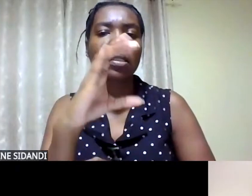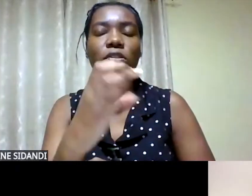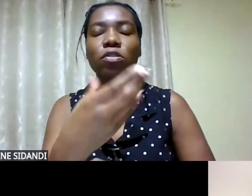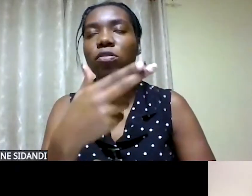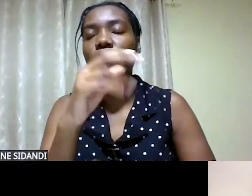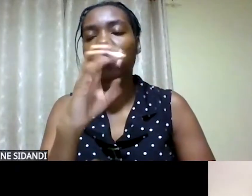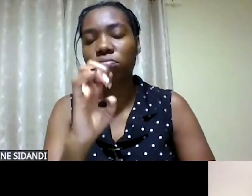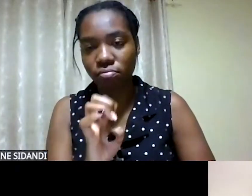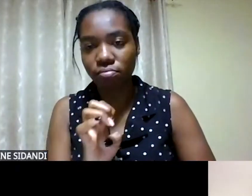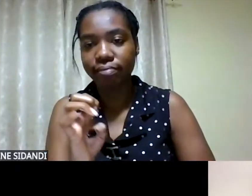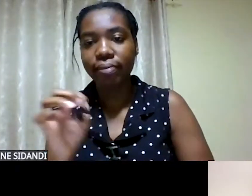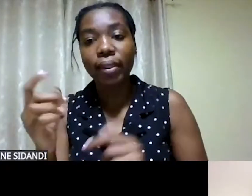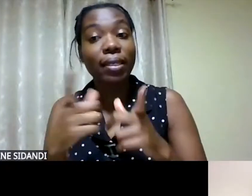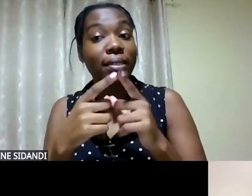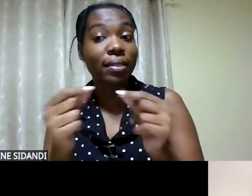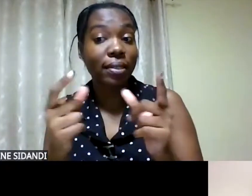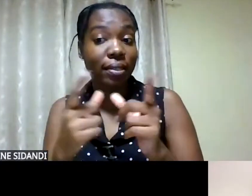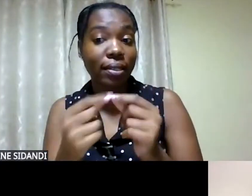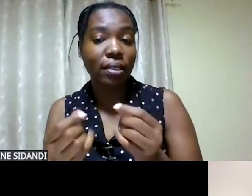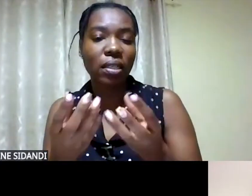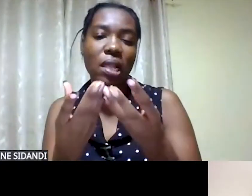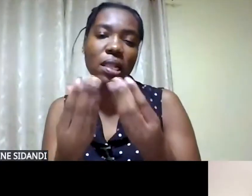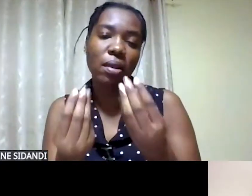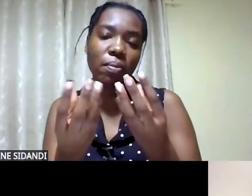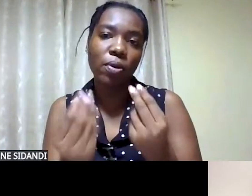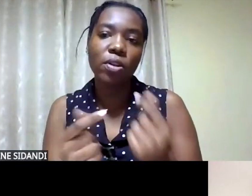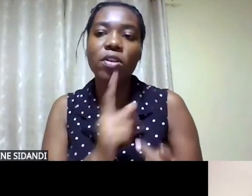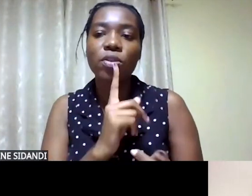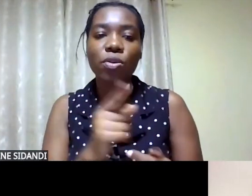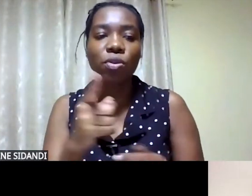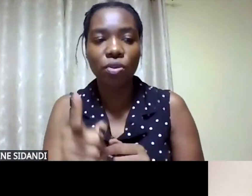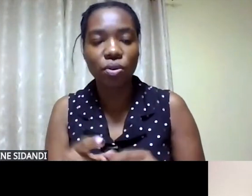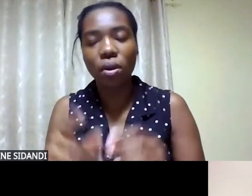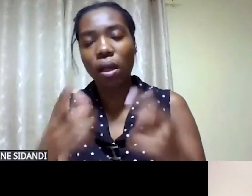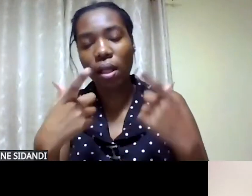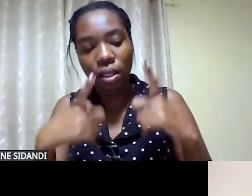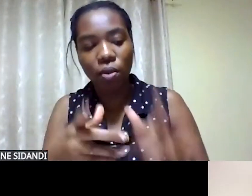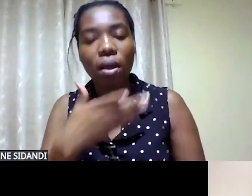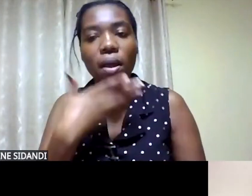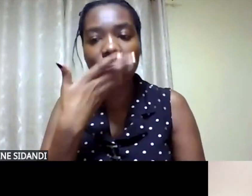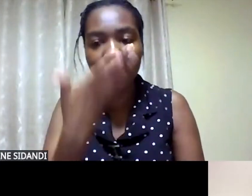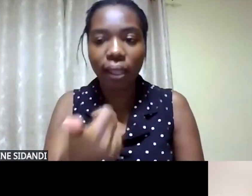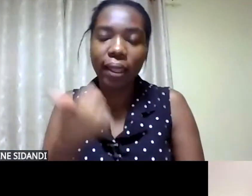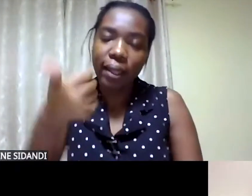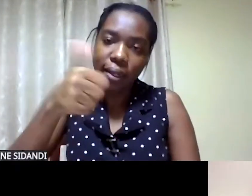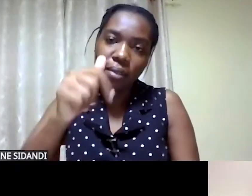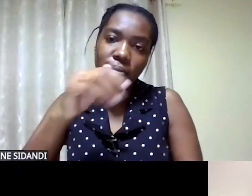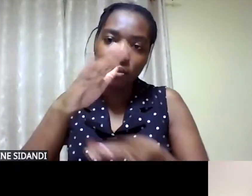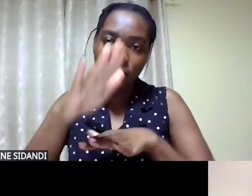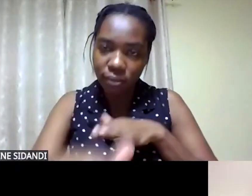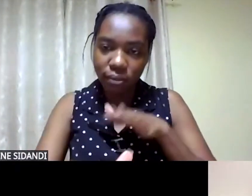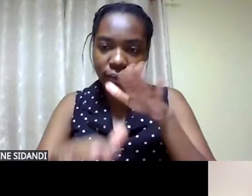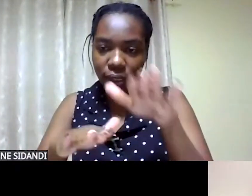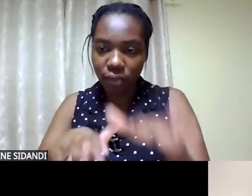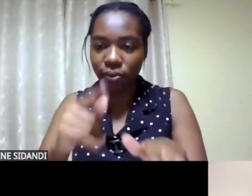simple sentence, yeah. So give them the depth, answer every step with the depth that it